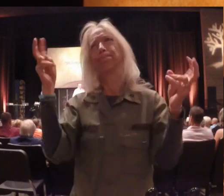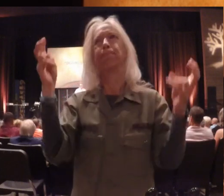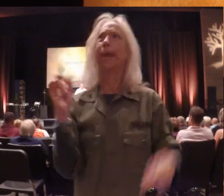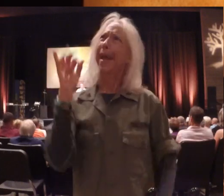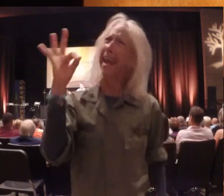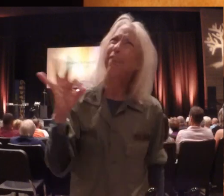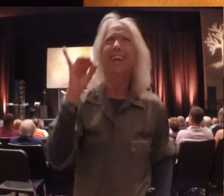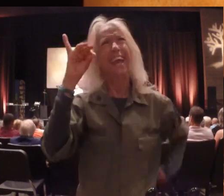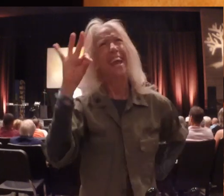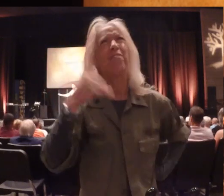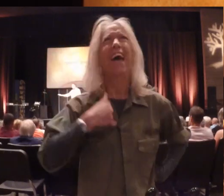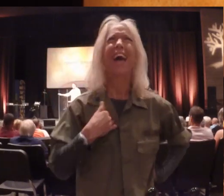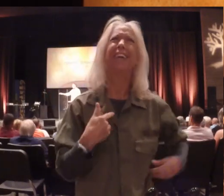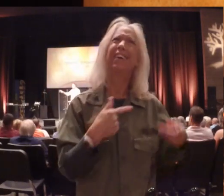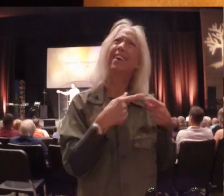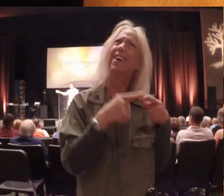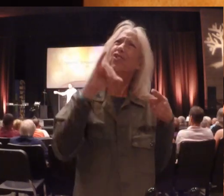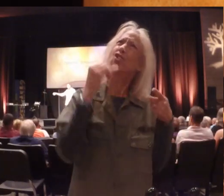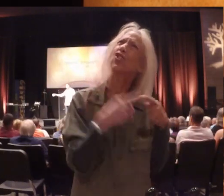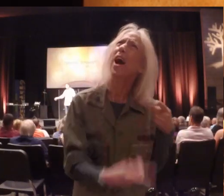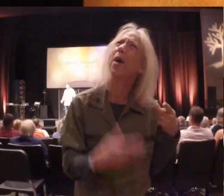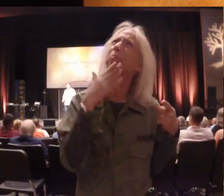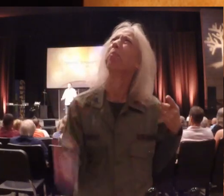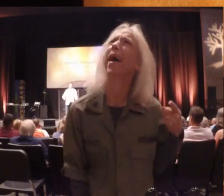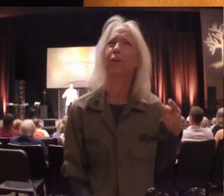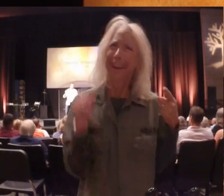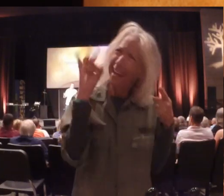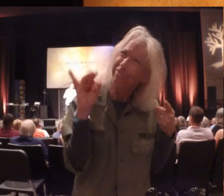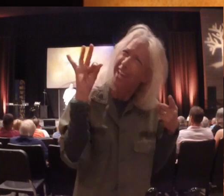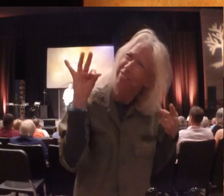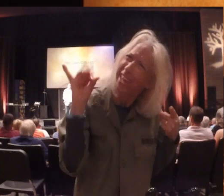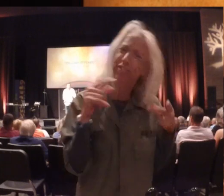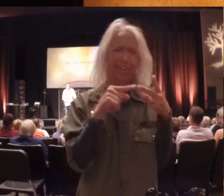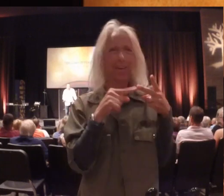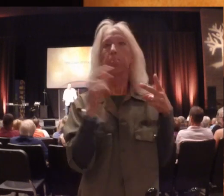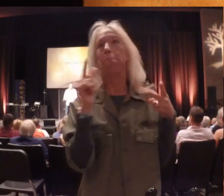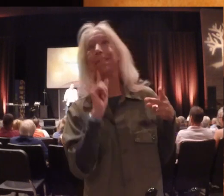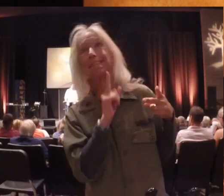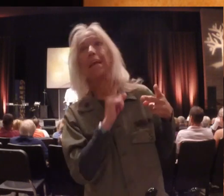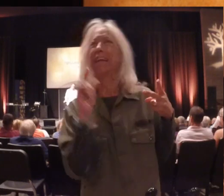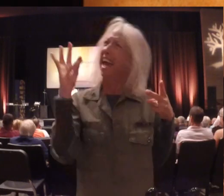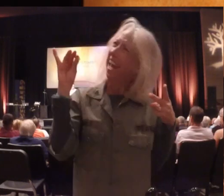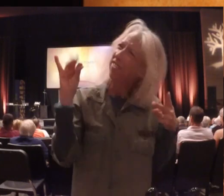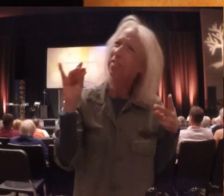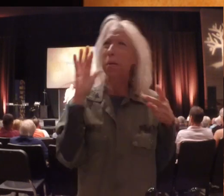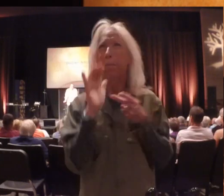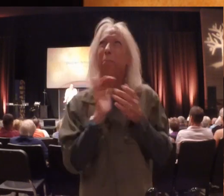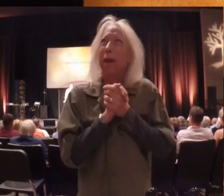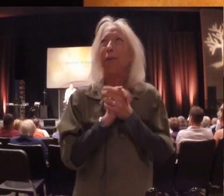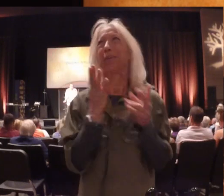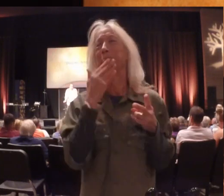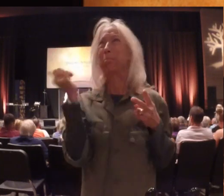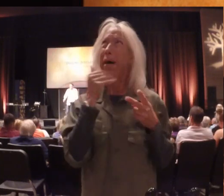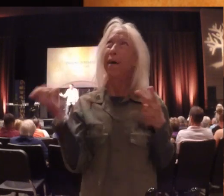better. If only I had this job, things would get better. Maybe if you're a single guy, if only I had a wife, things